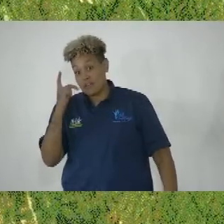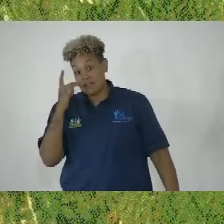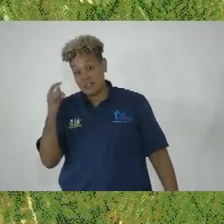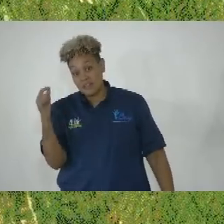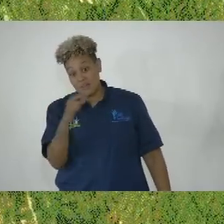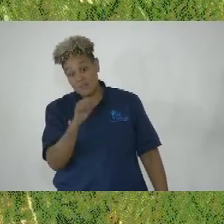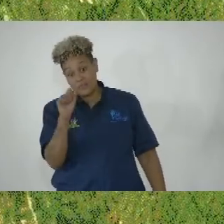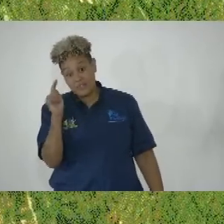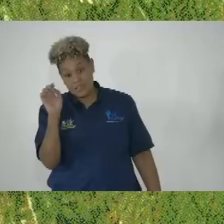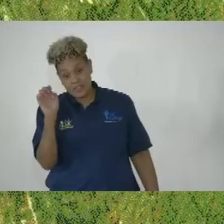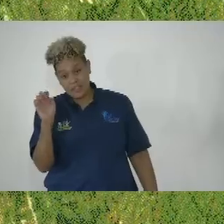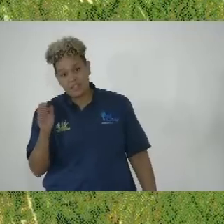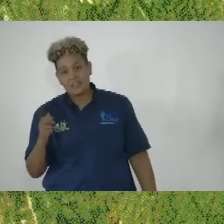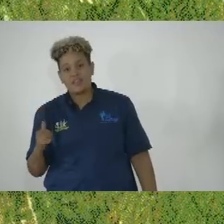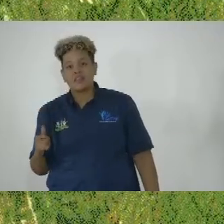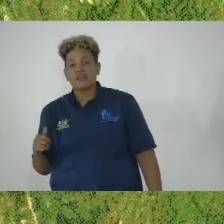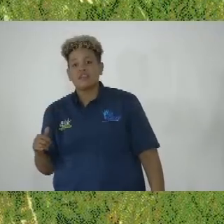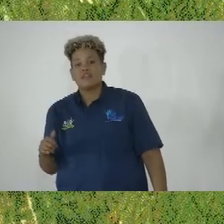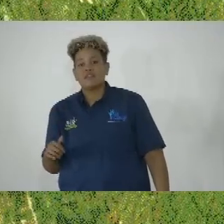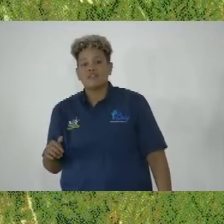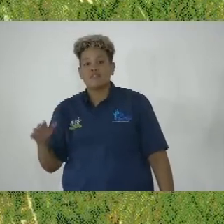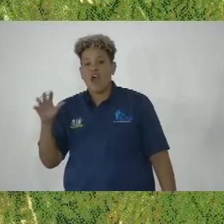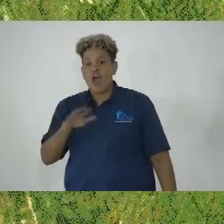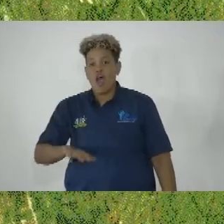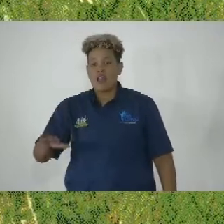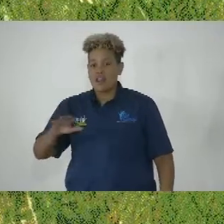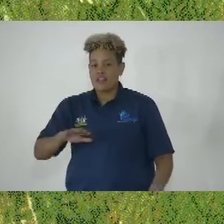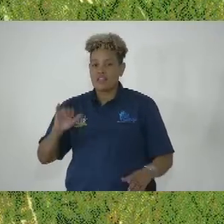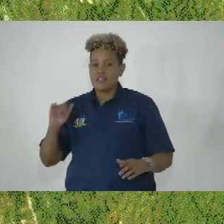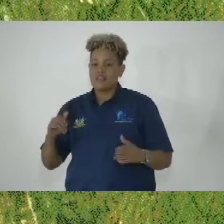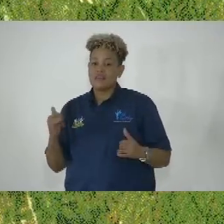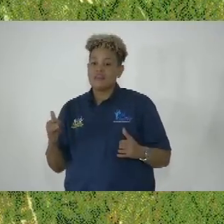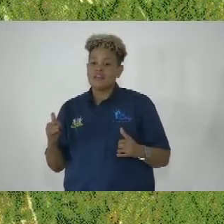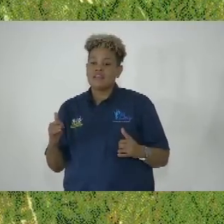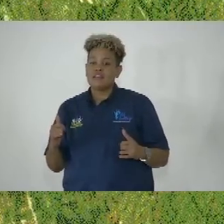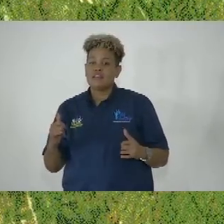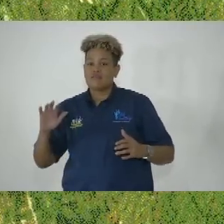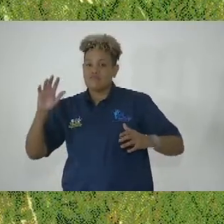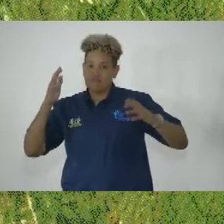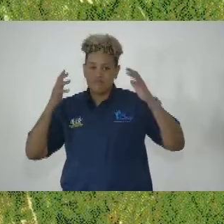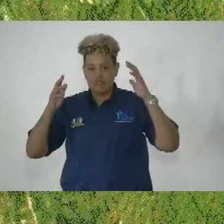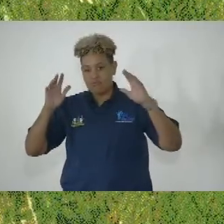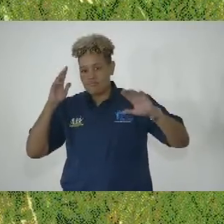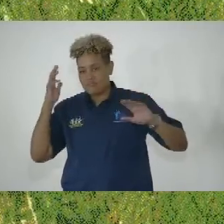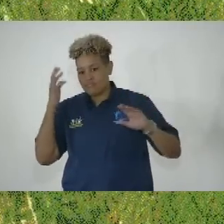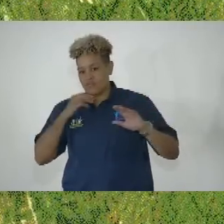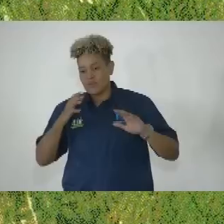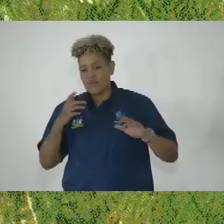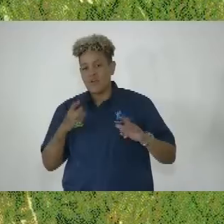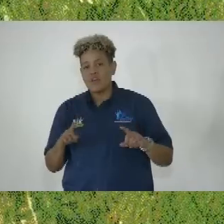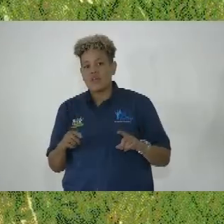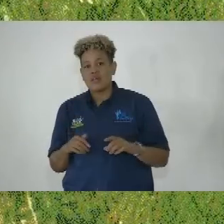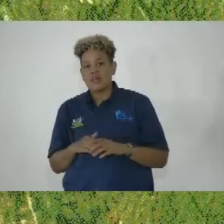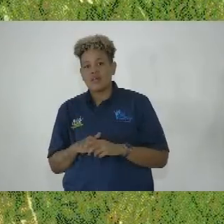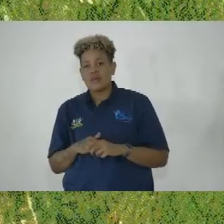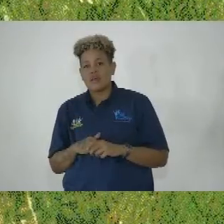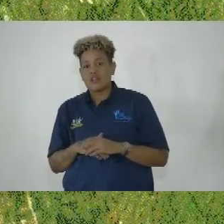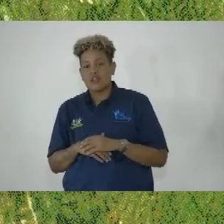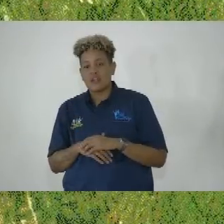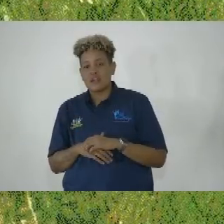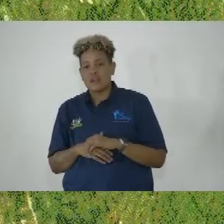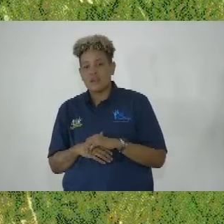St. Elizabeth. But all of this is well forested and treed. If you go to the next